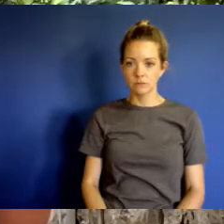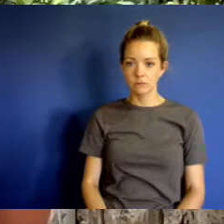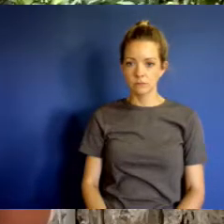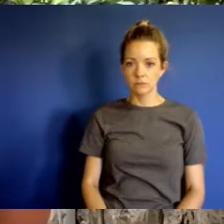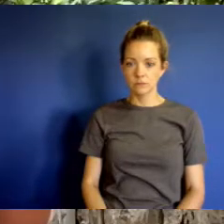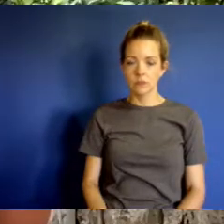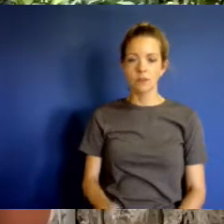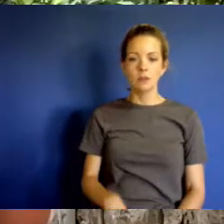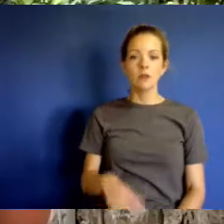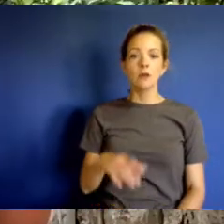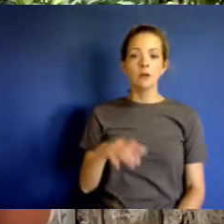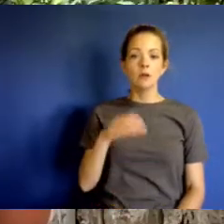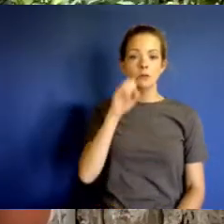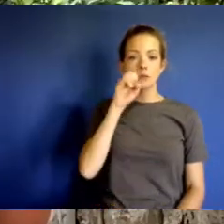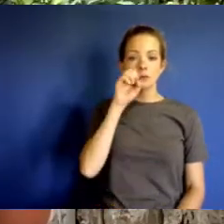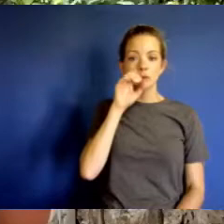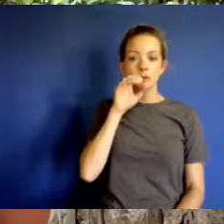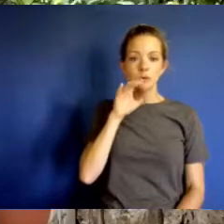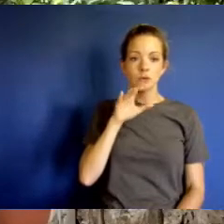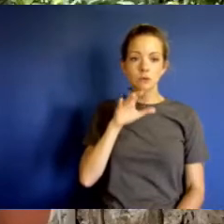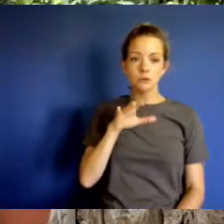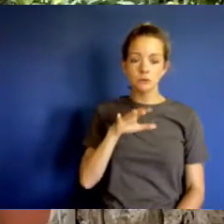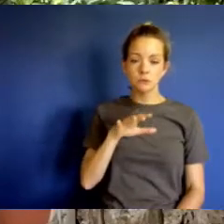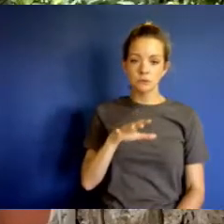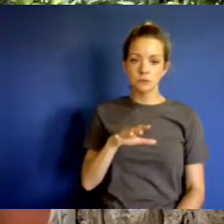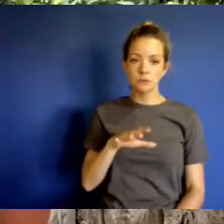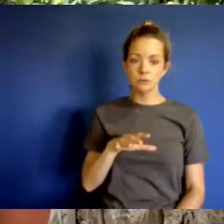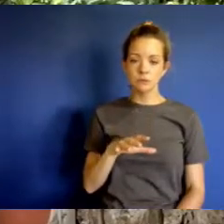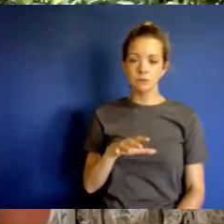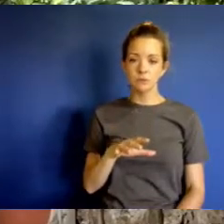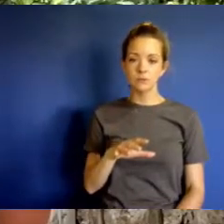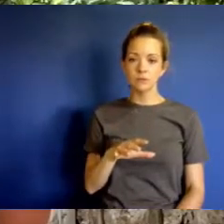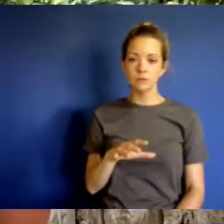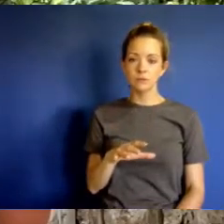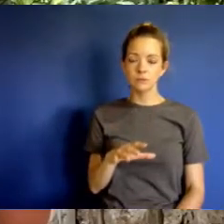position. Exhale, bring your elbow to your knee.